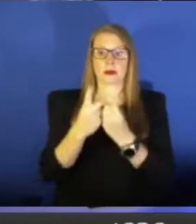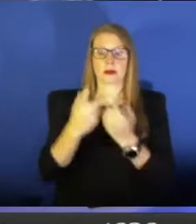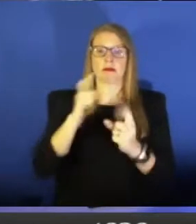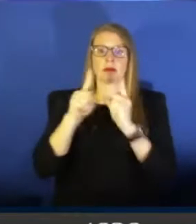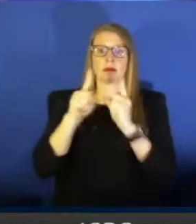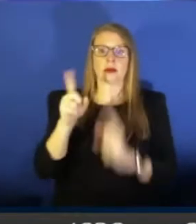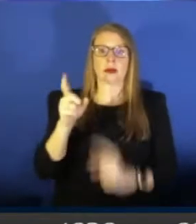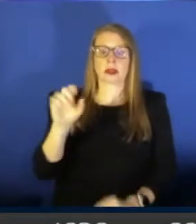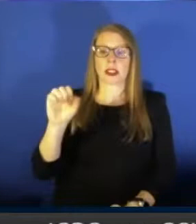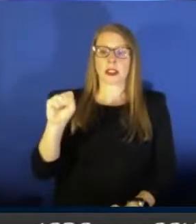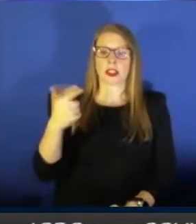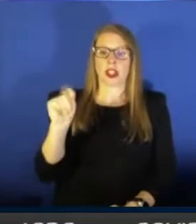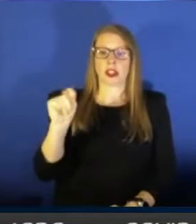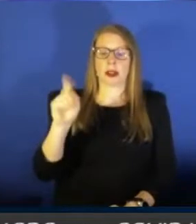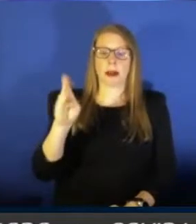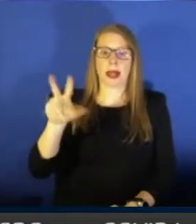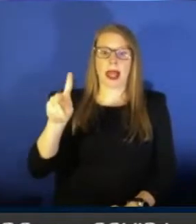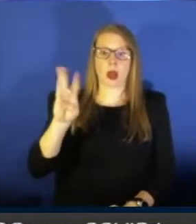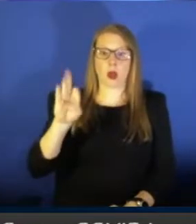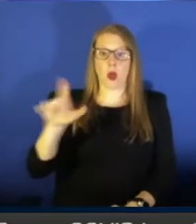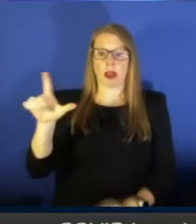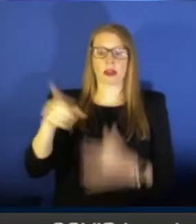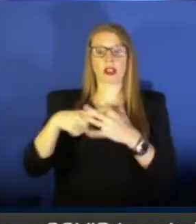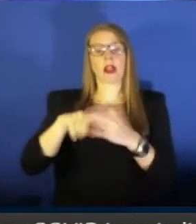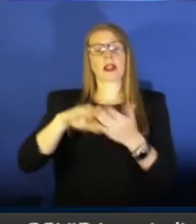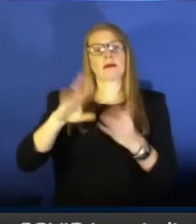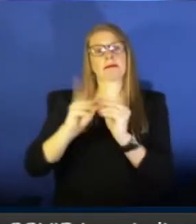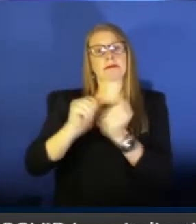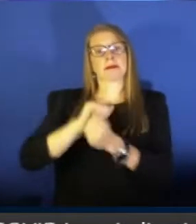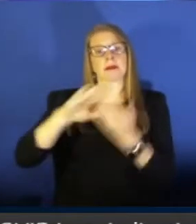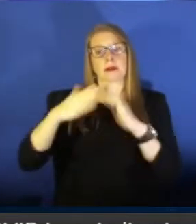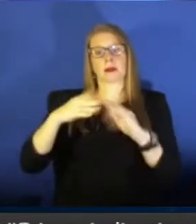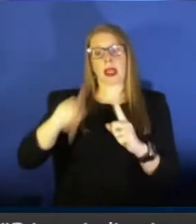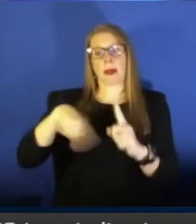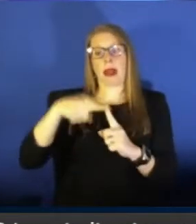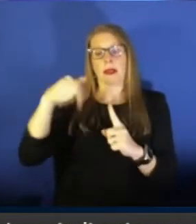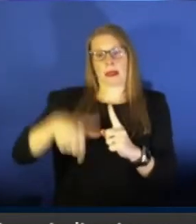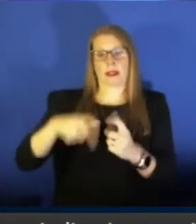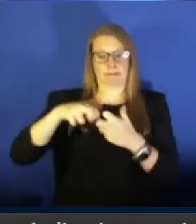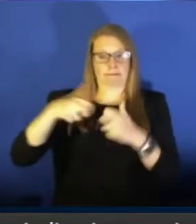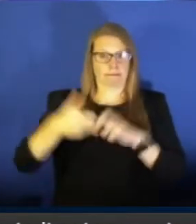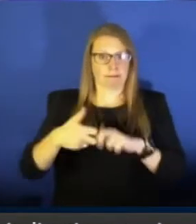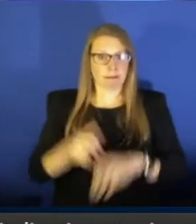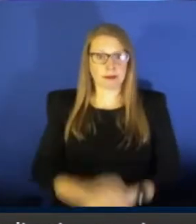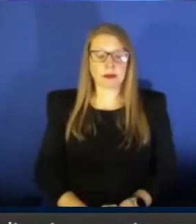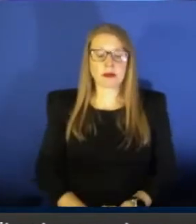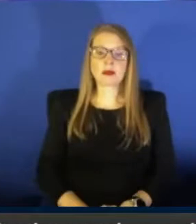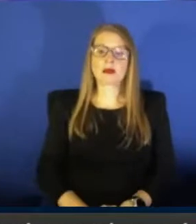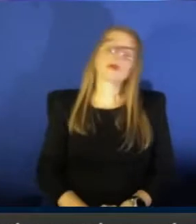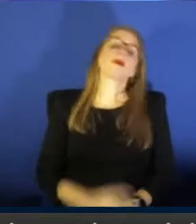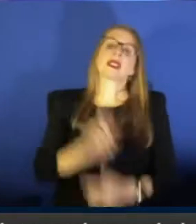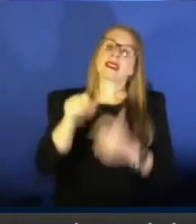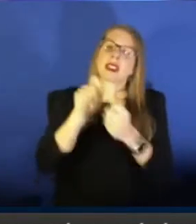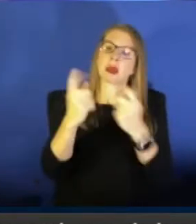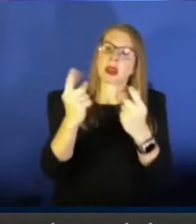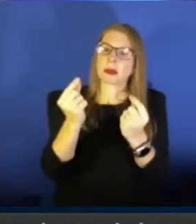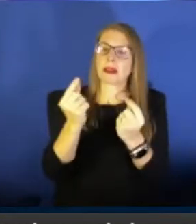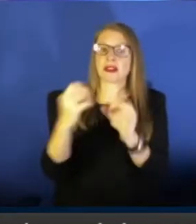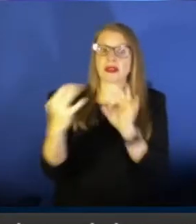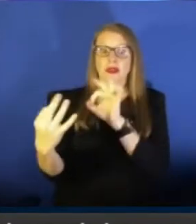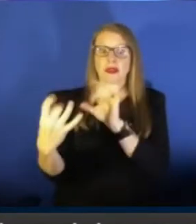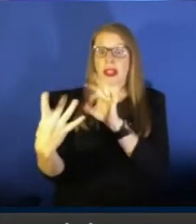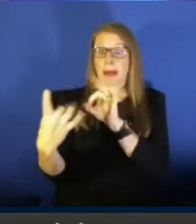lab, and stick it But in are there. kids taking it because of depression, anxiety? Is it peer pressure? What are you hearing from the kids that